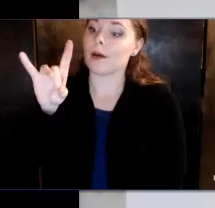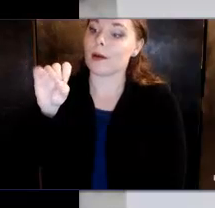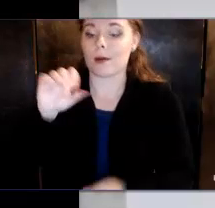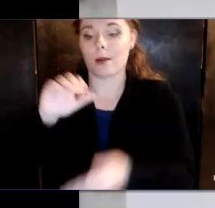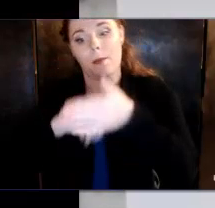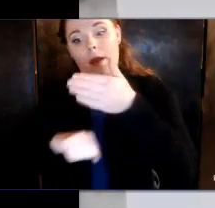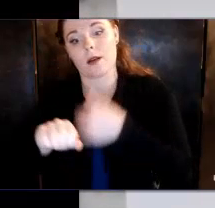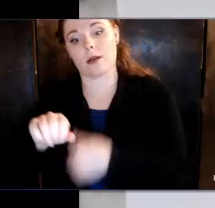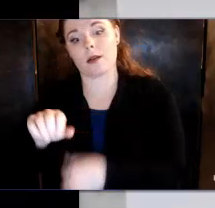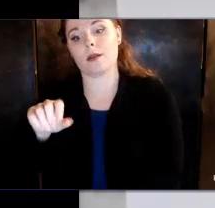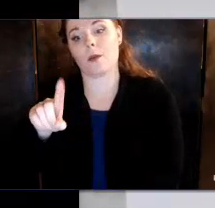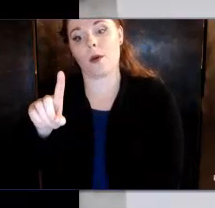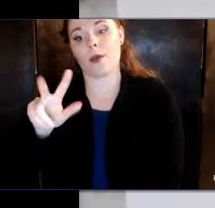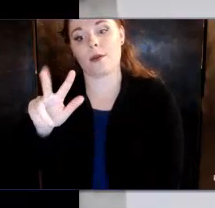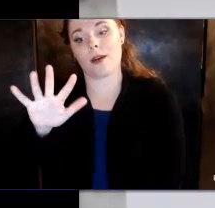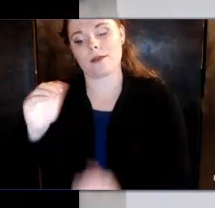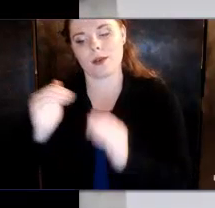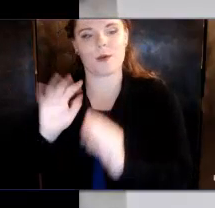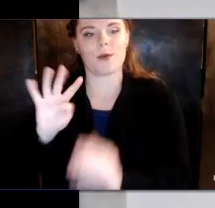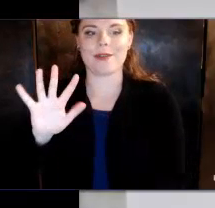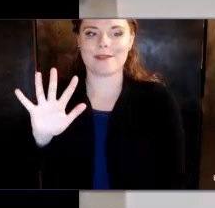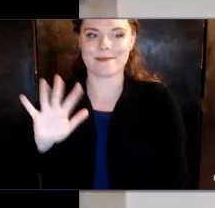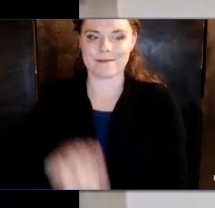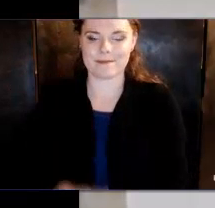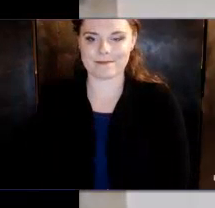135 is 45.